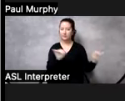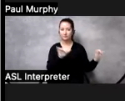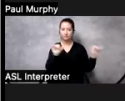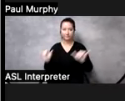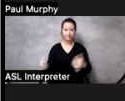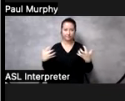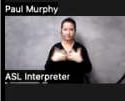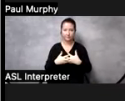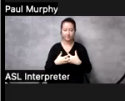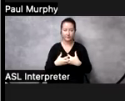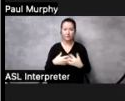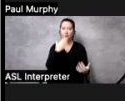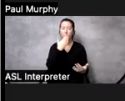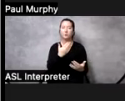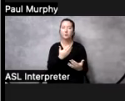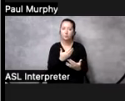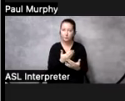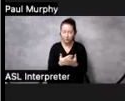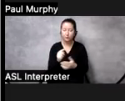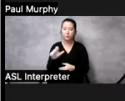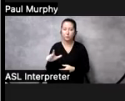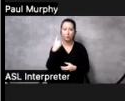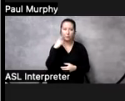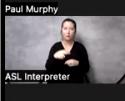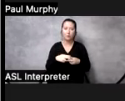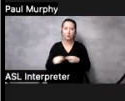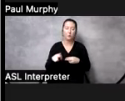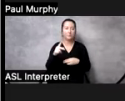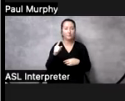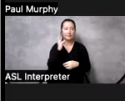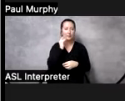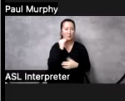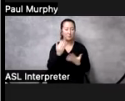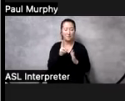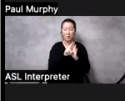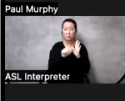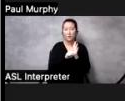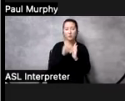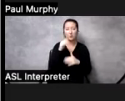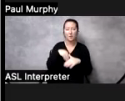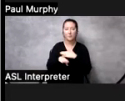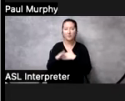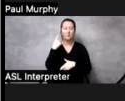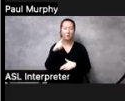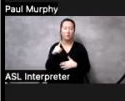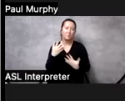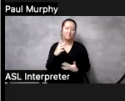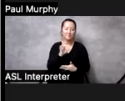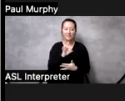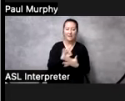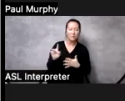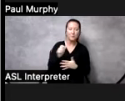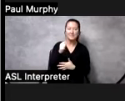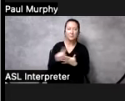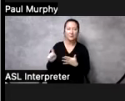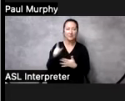for especially short-term experiences. So for example, if you have an undergraduate coming in for just a 8 to 10 week